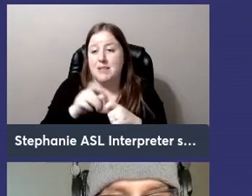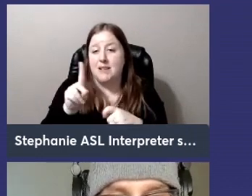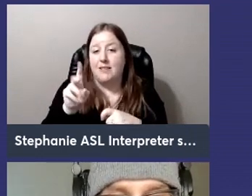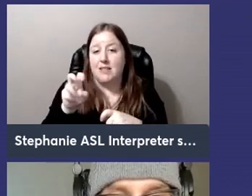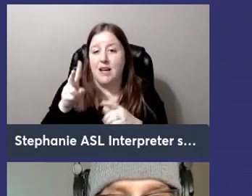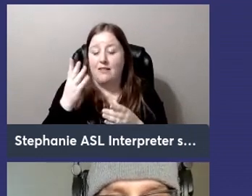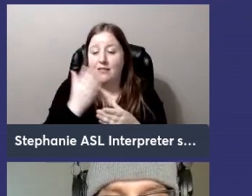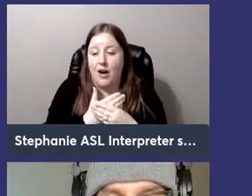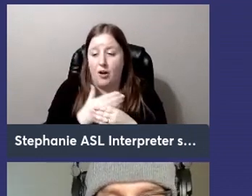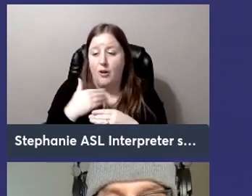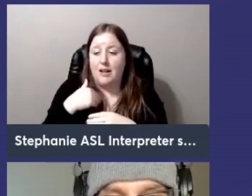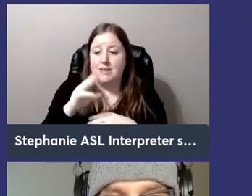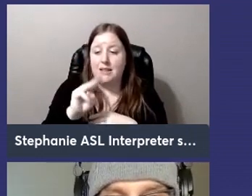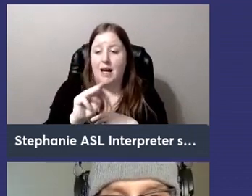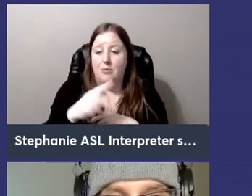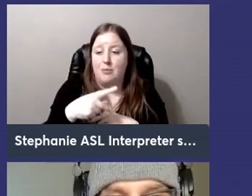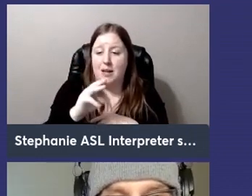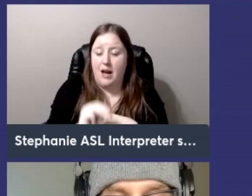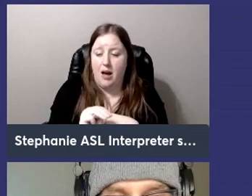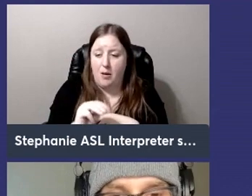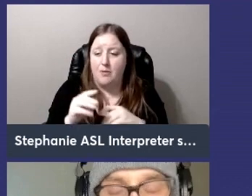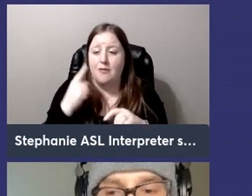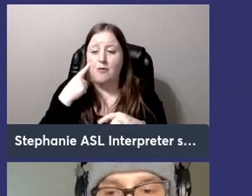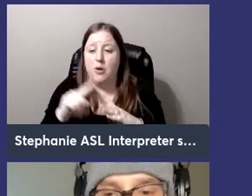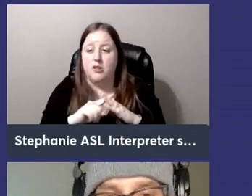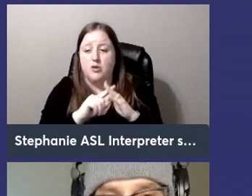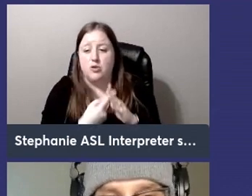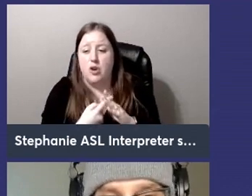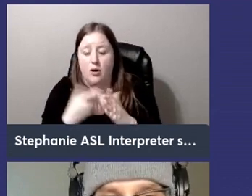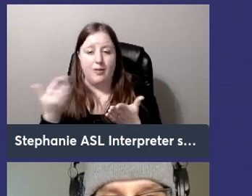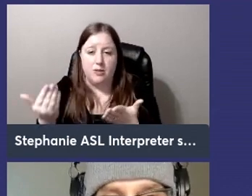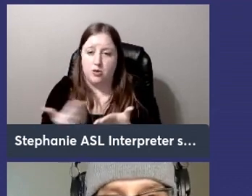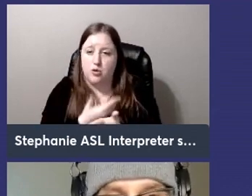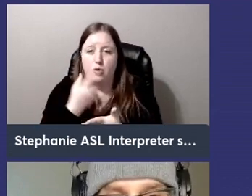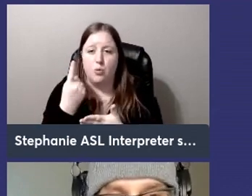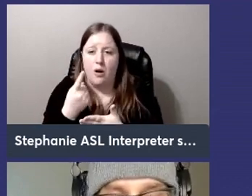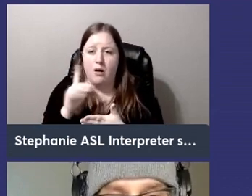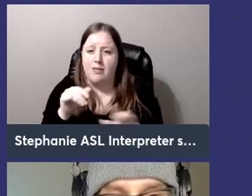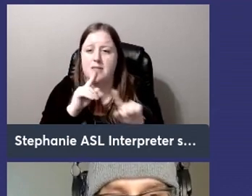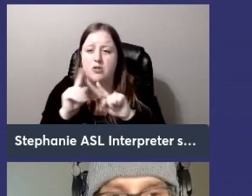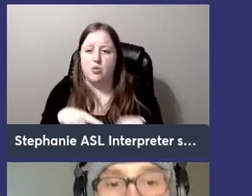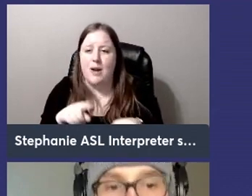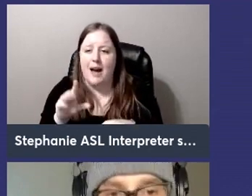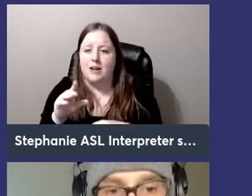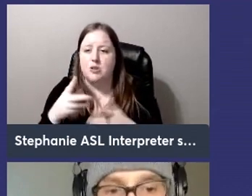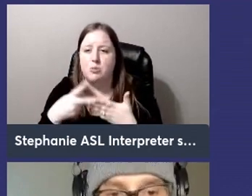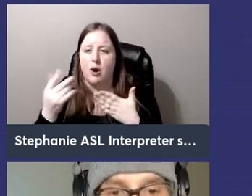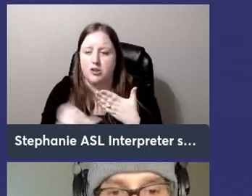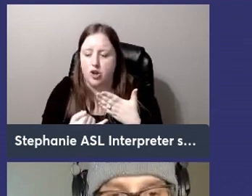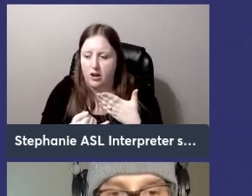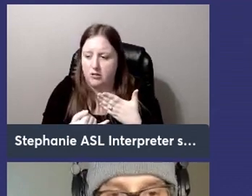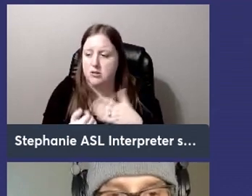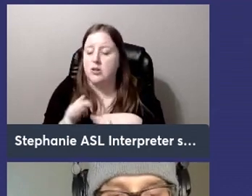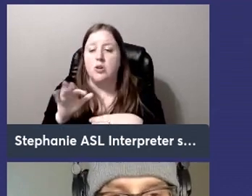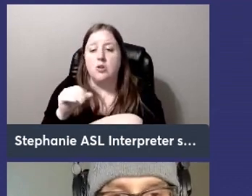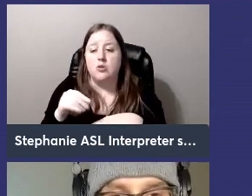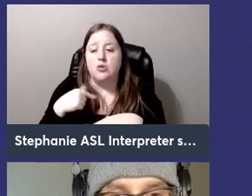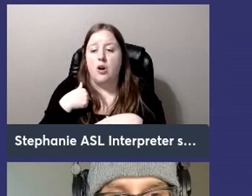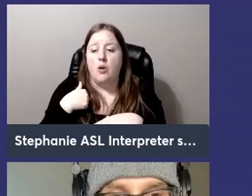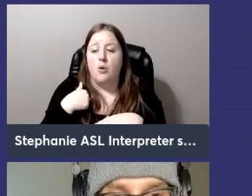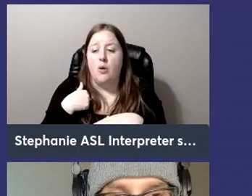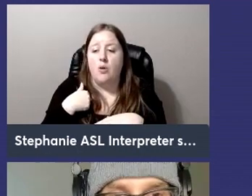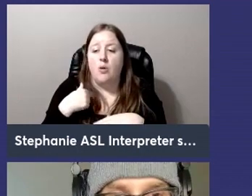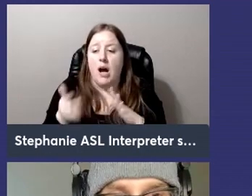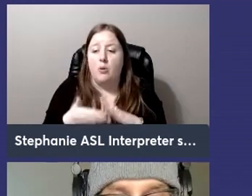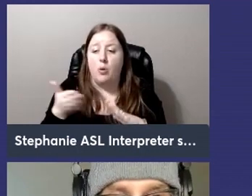instructions to npm on start, and so like this is ready to go once this is a React project. So I'm going to npm run start, and what's nice